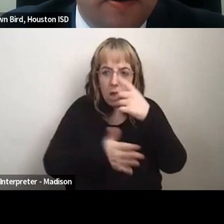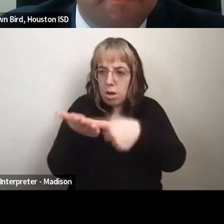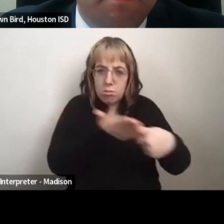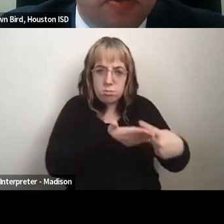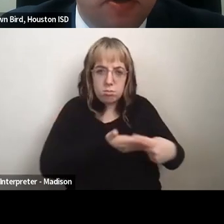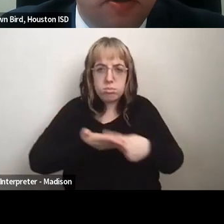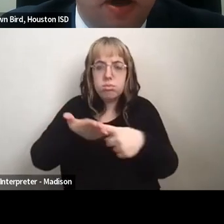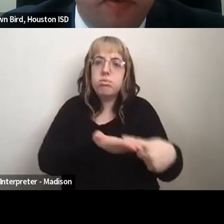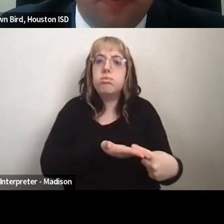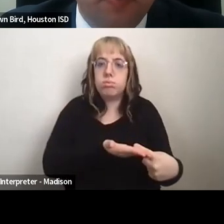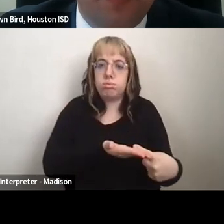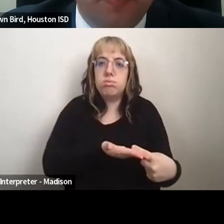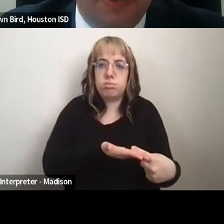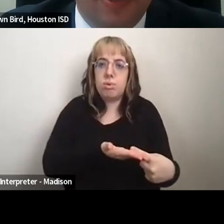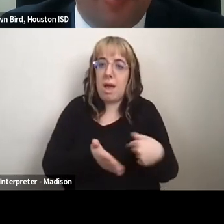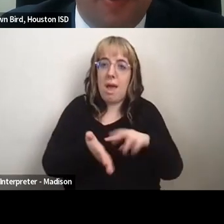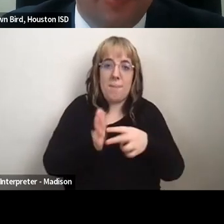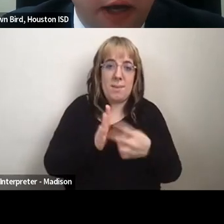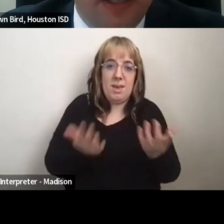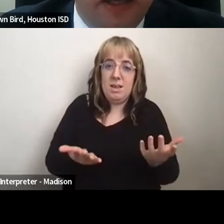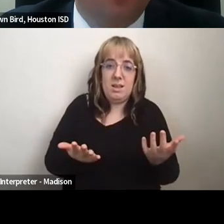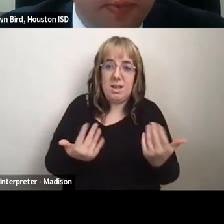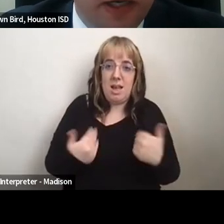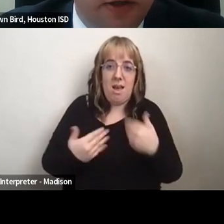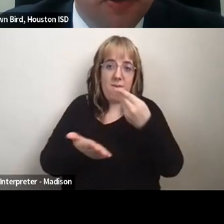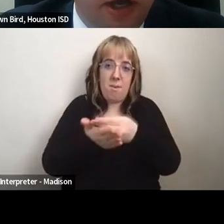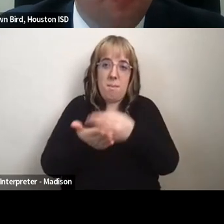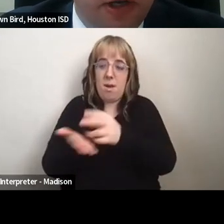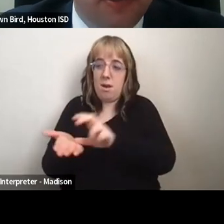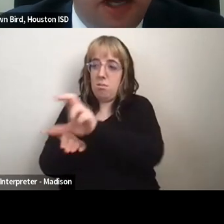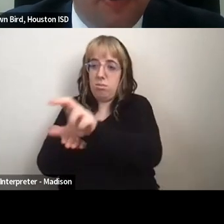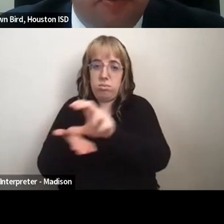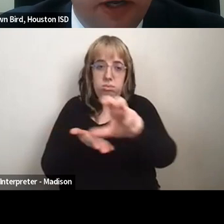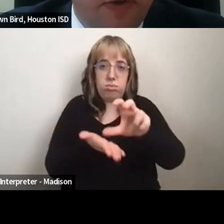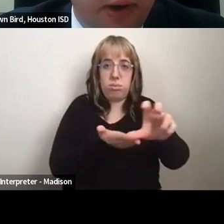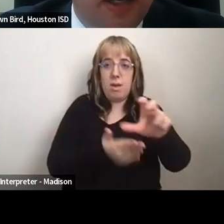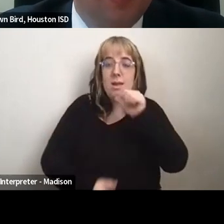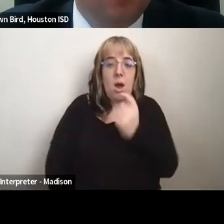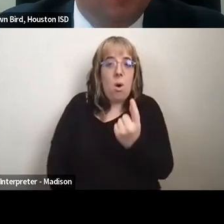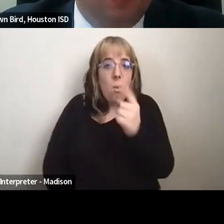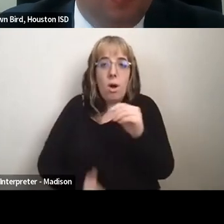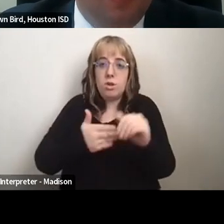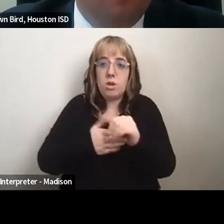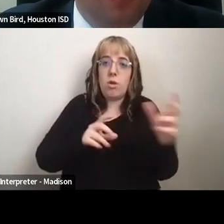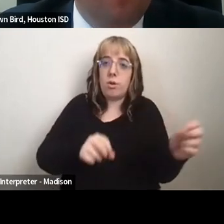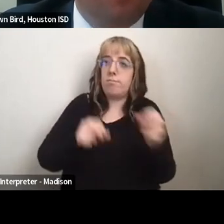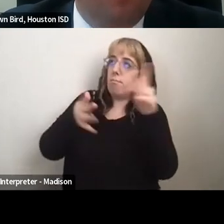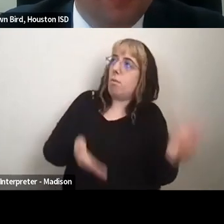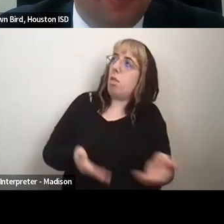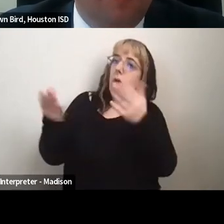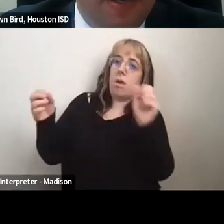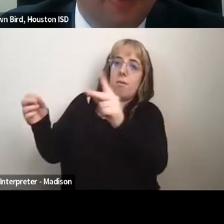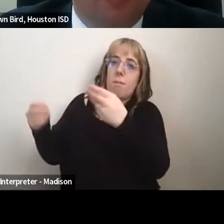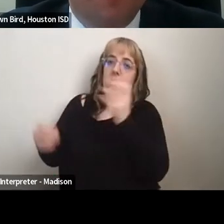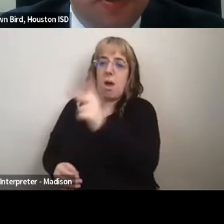no. I mean, we have our money allocated to spend. There is not $1 that we're giving back. And in fact, we've